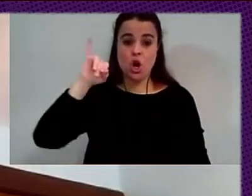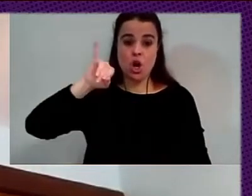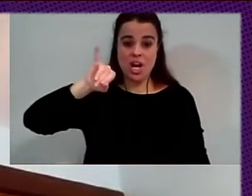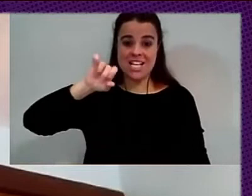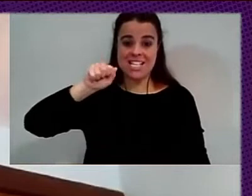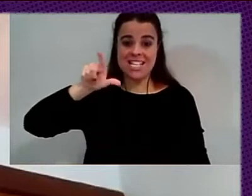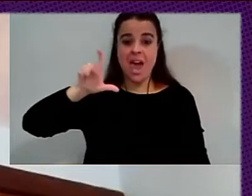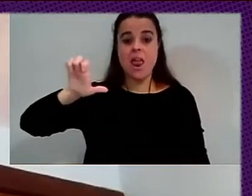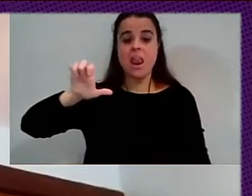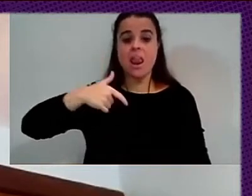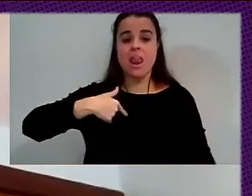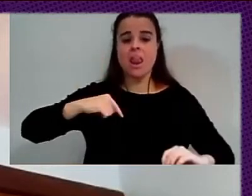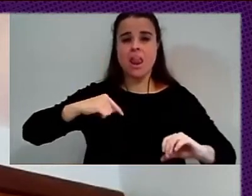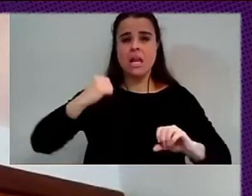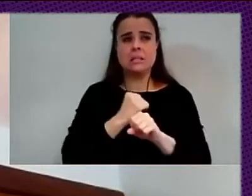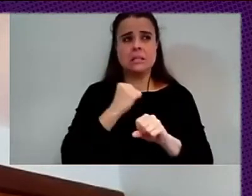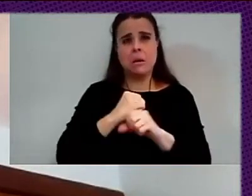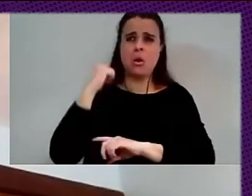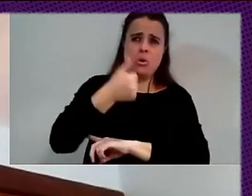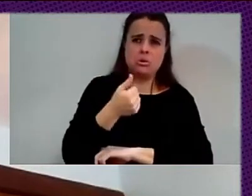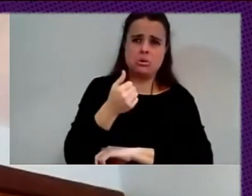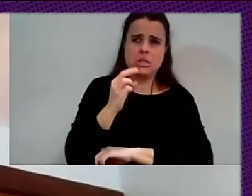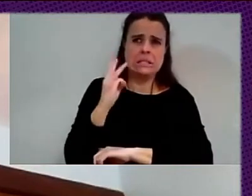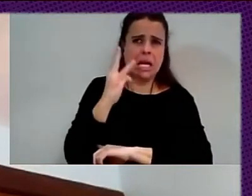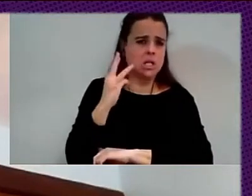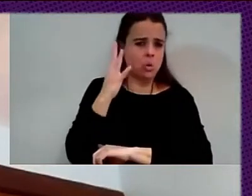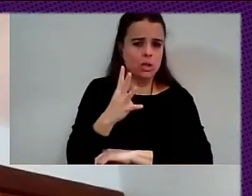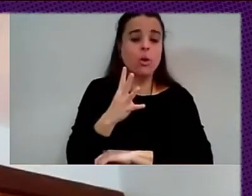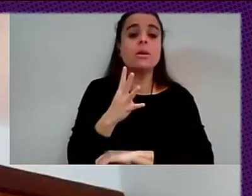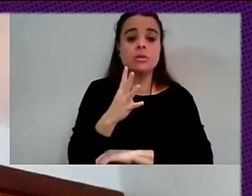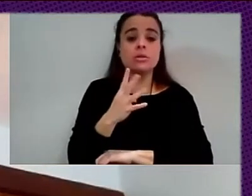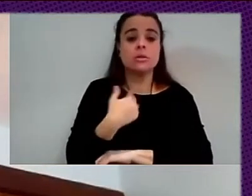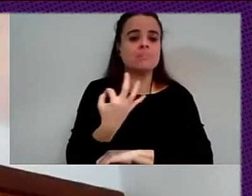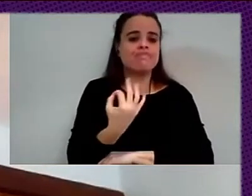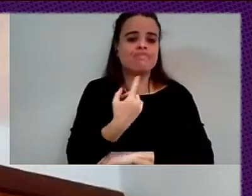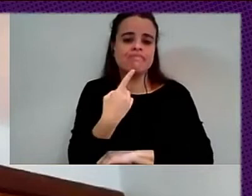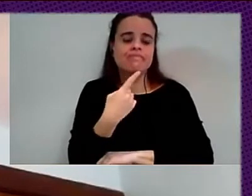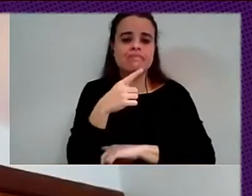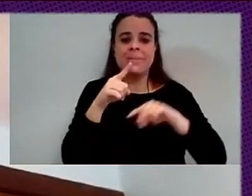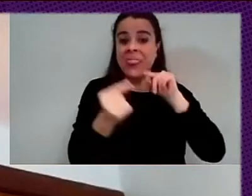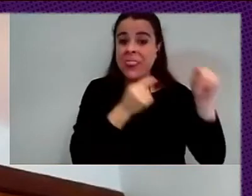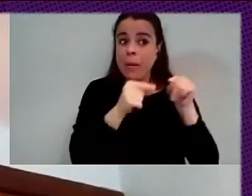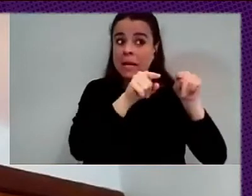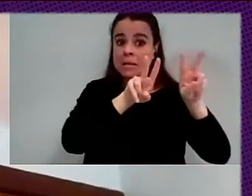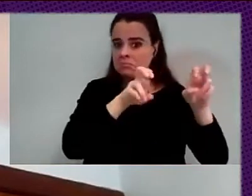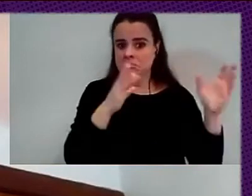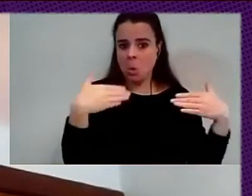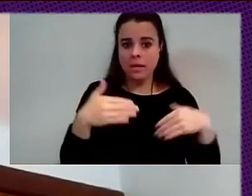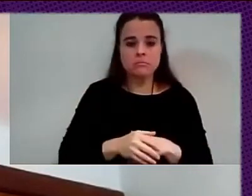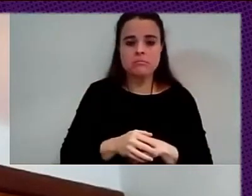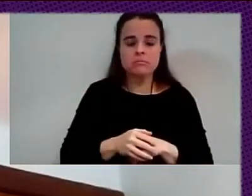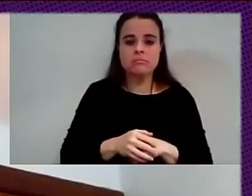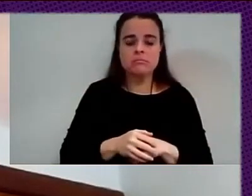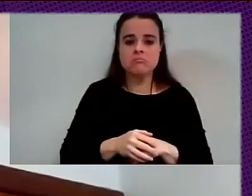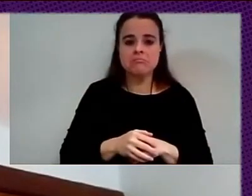conversation about it. And that's a political choice. And it's the same thing